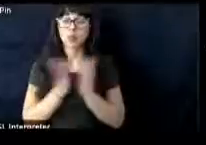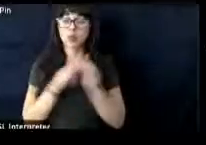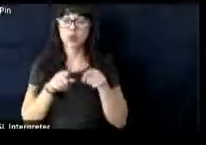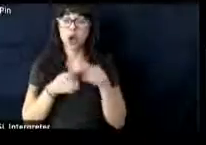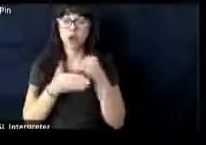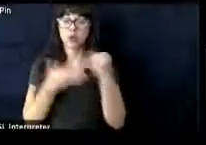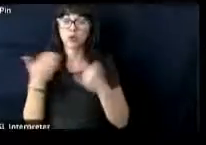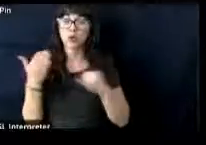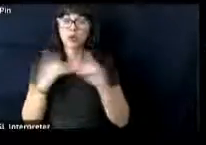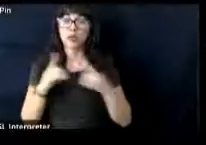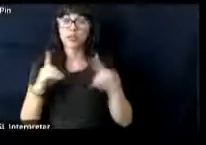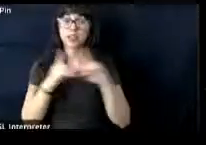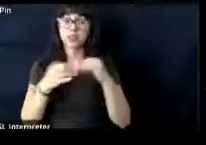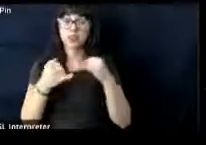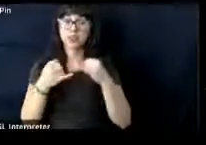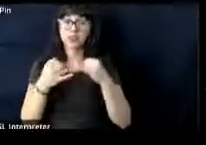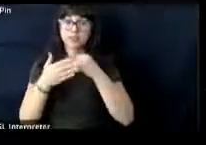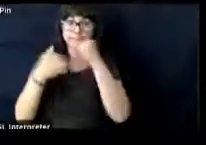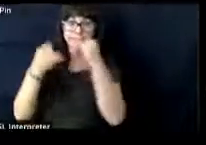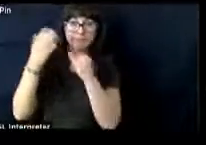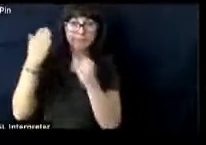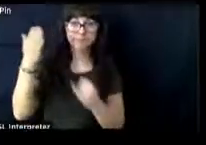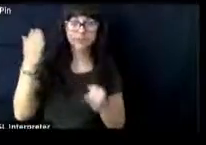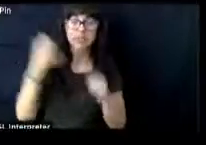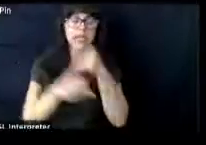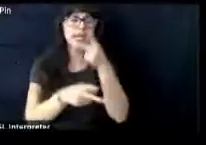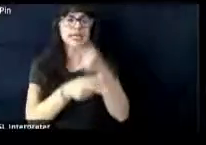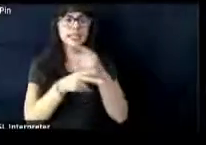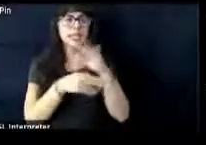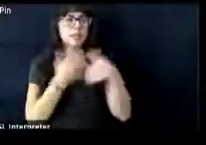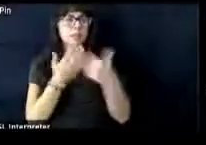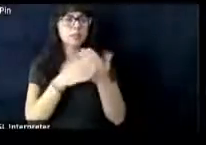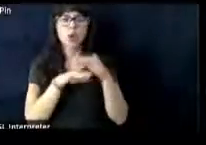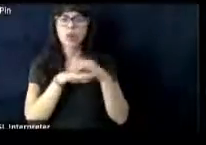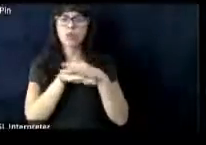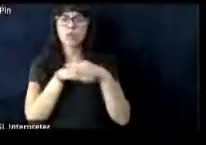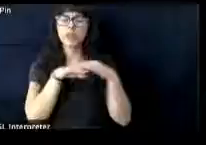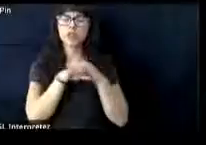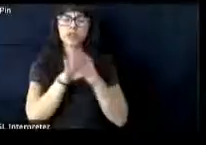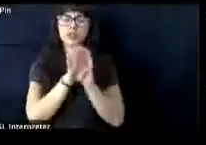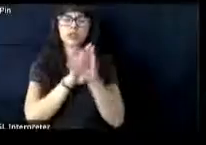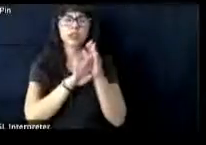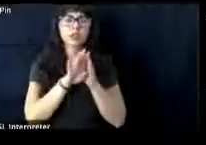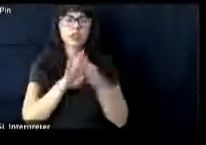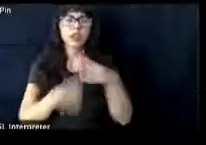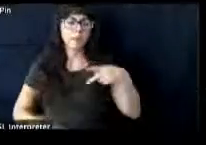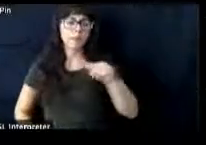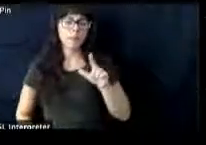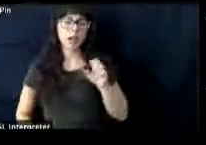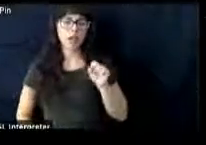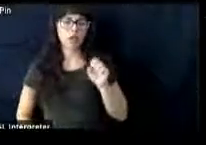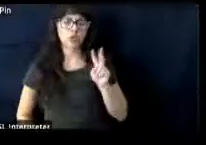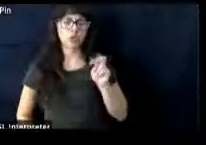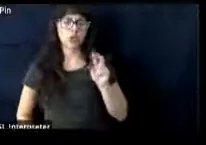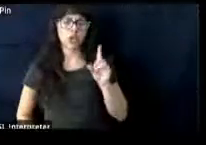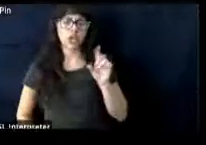district lines, you keep the beachfront cities together from Palos Verdes up the coast to Santa